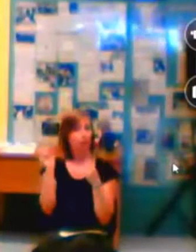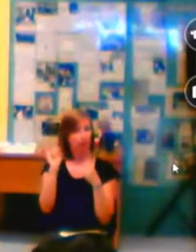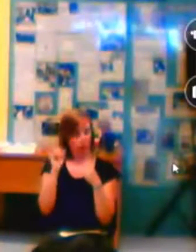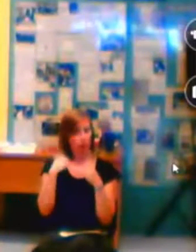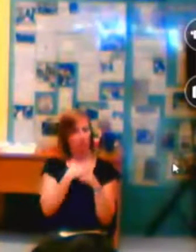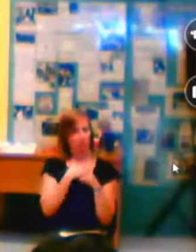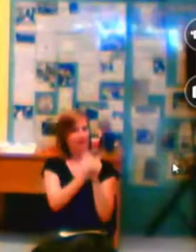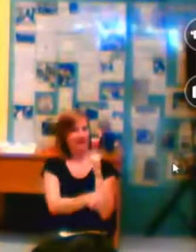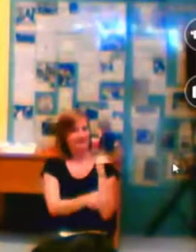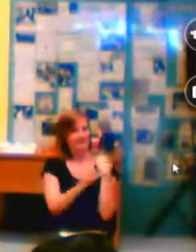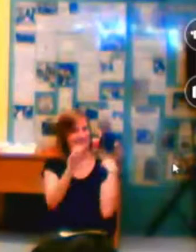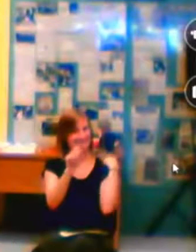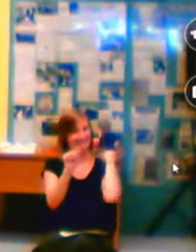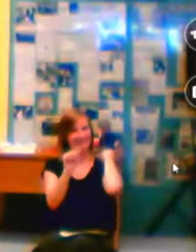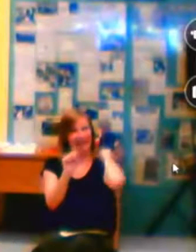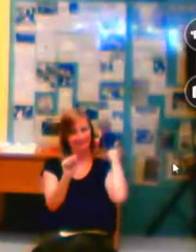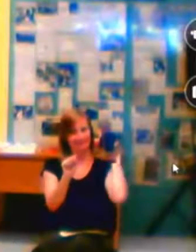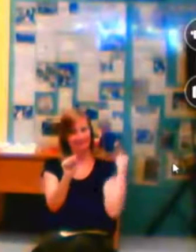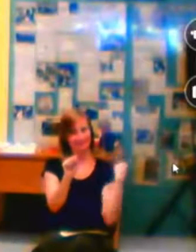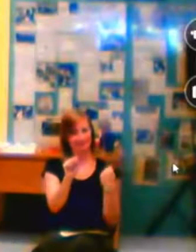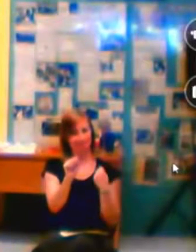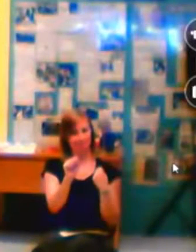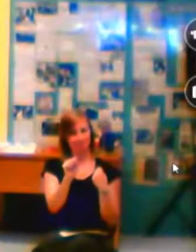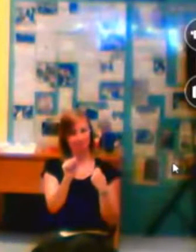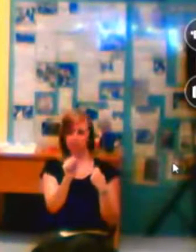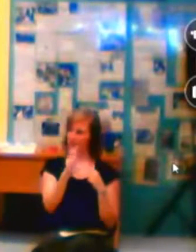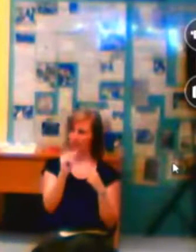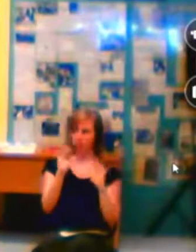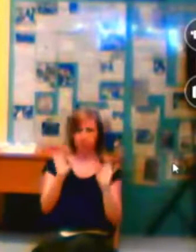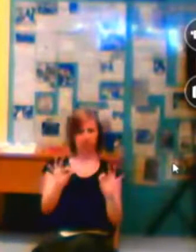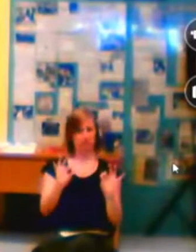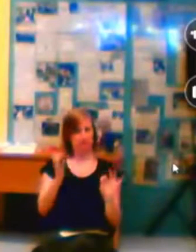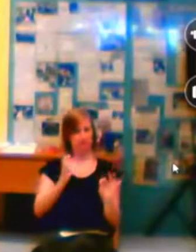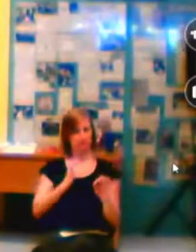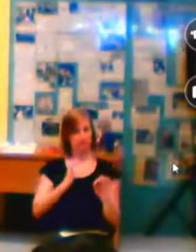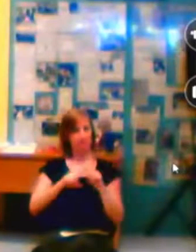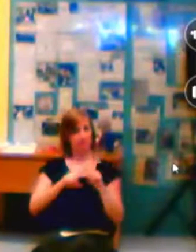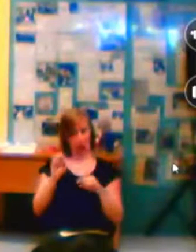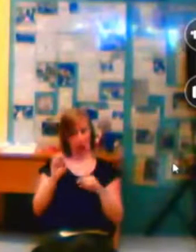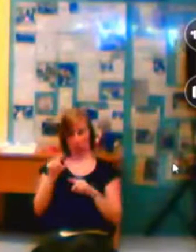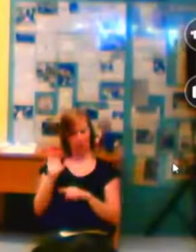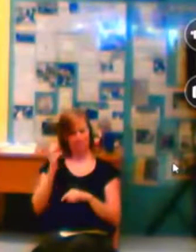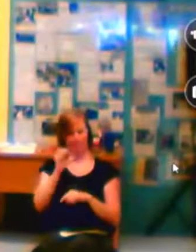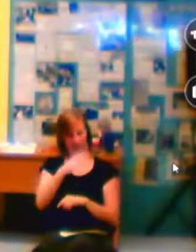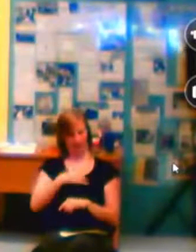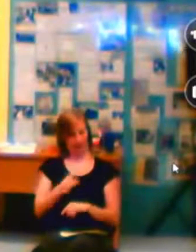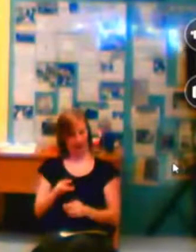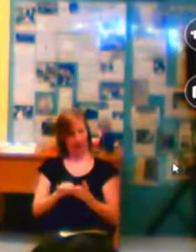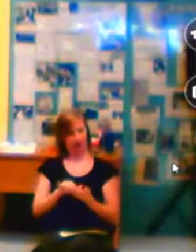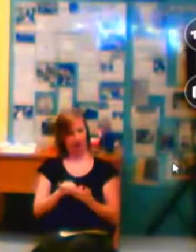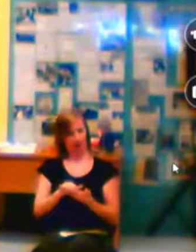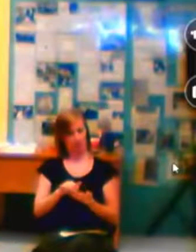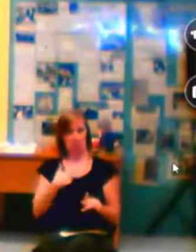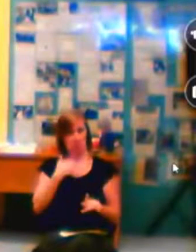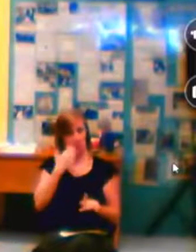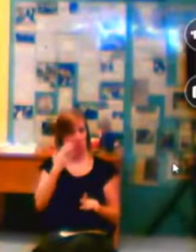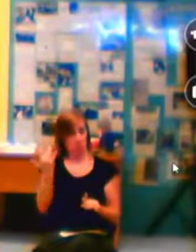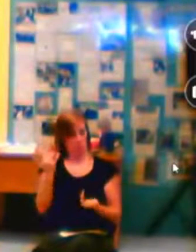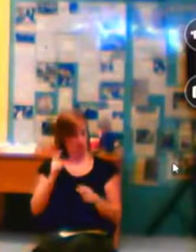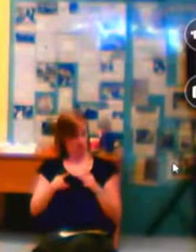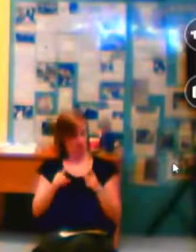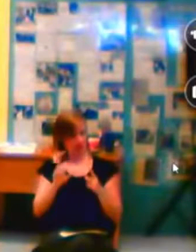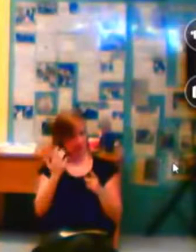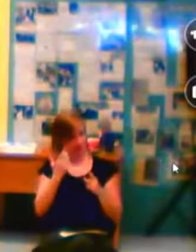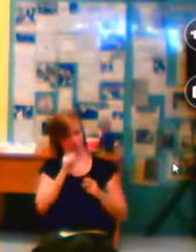So when free people can innovate and take their money and decide how they're going to get their health care, you get programs like CDAPS, which has been really